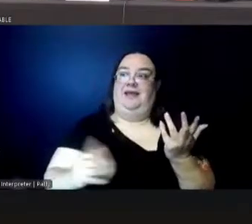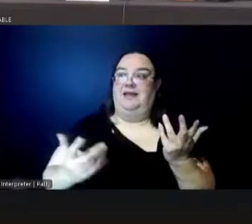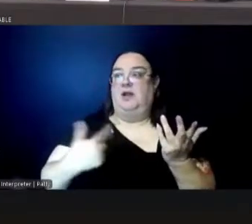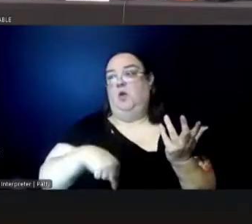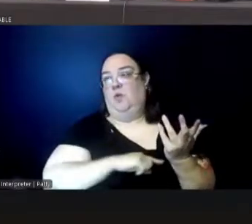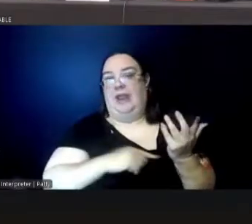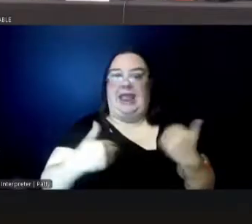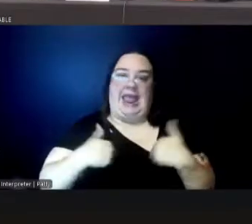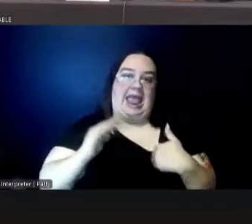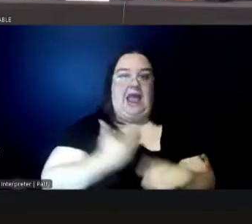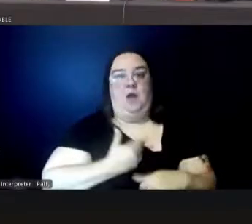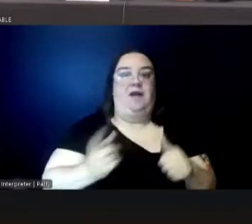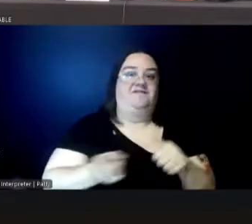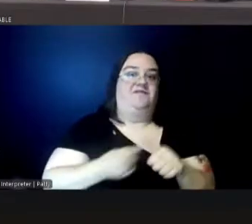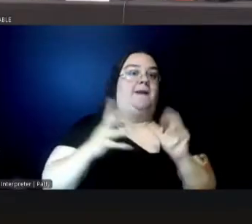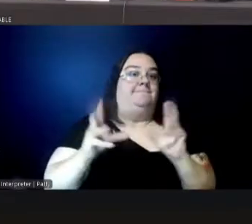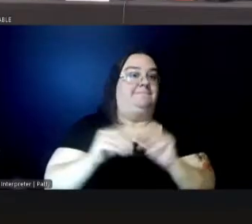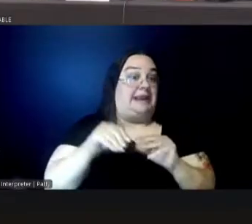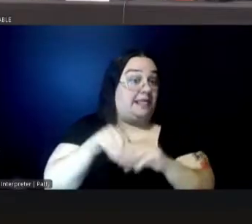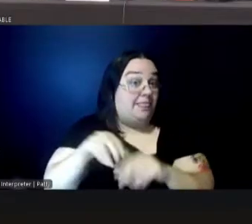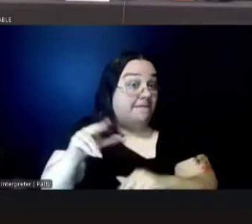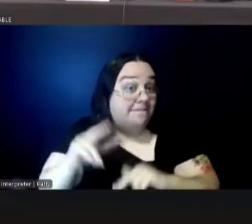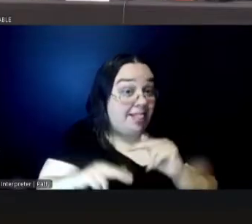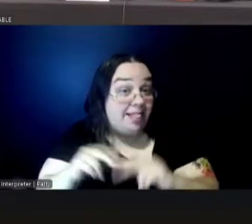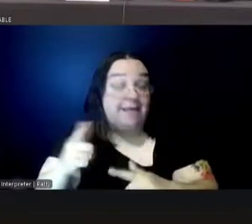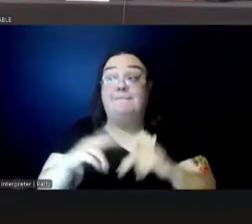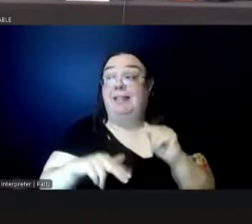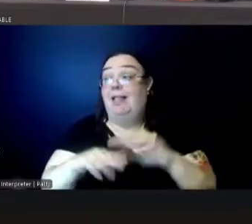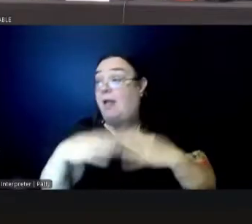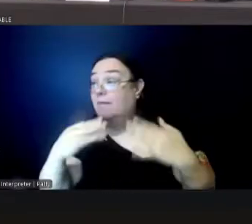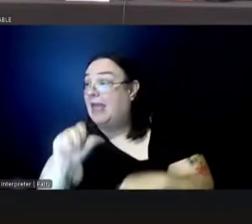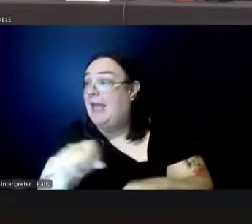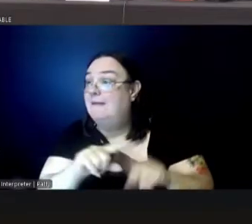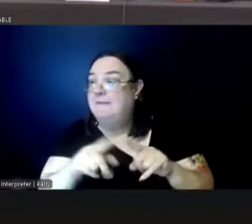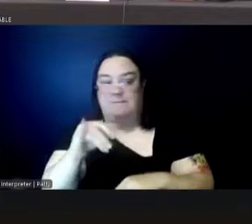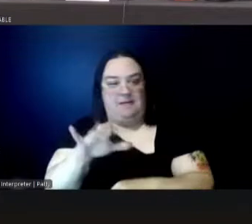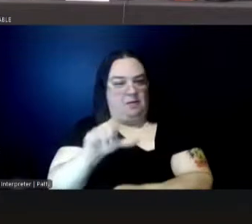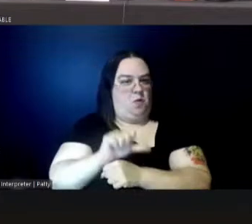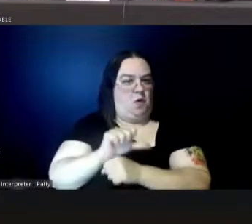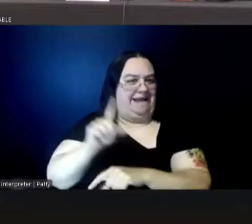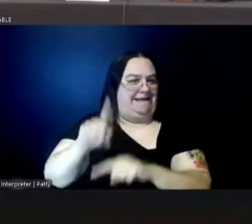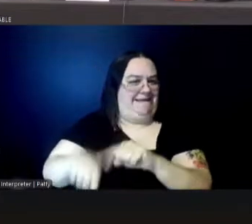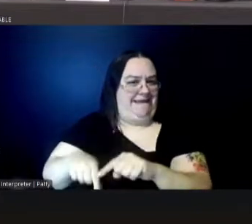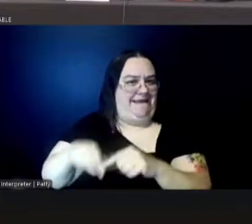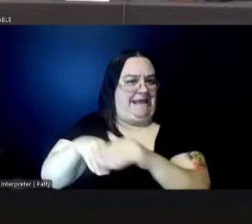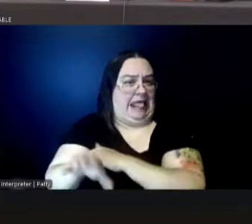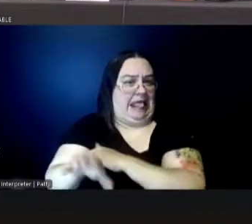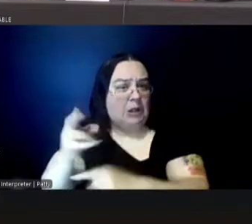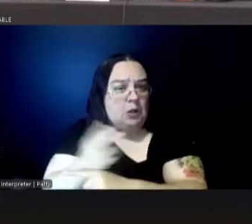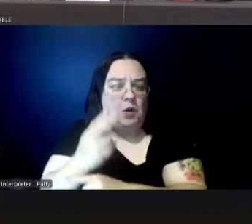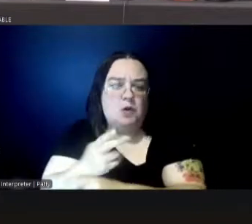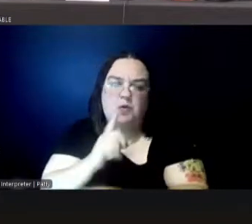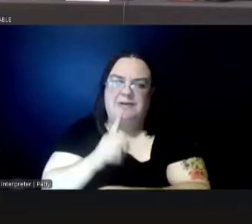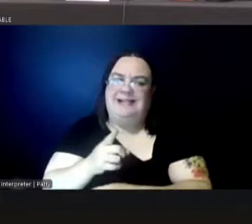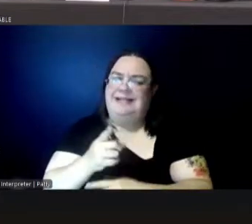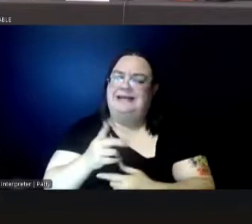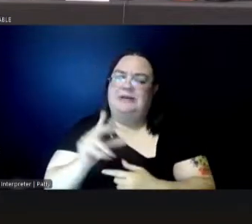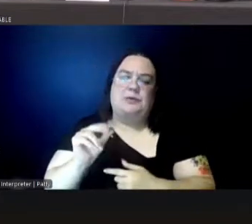meeting in the building and, hey, the building is open, but if Public Works can't use it, that's not really what we